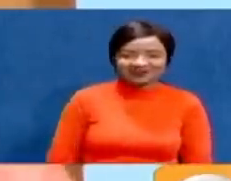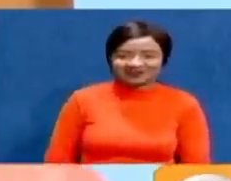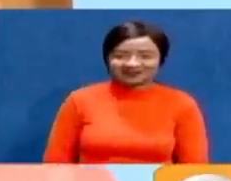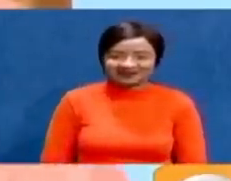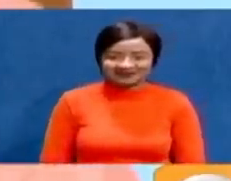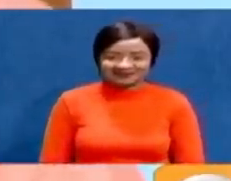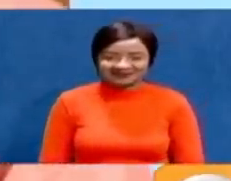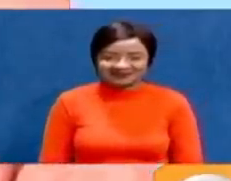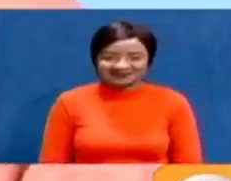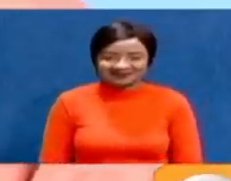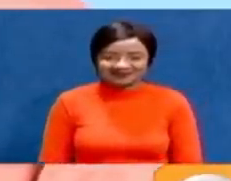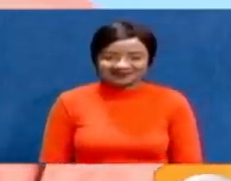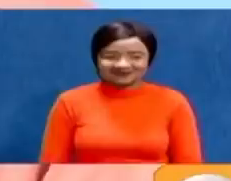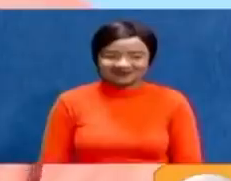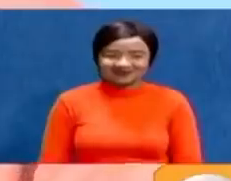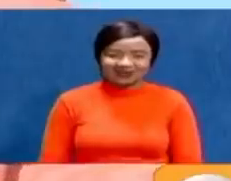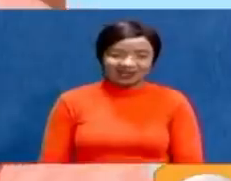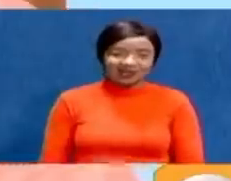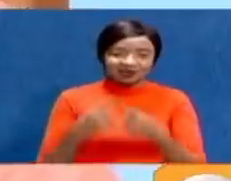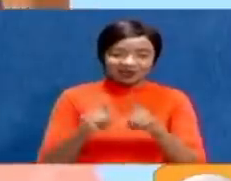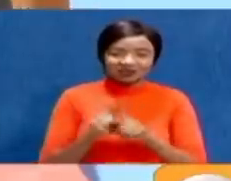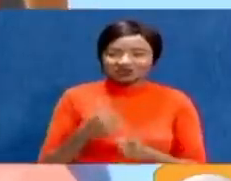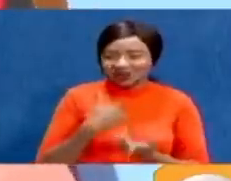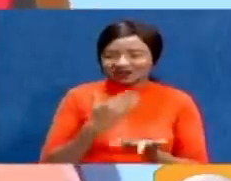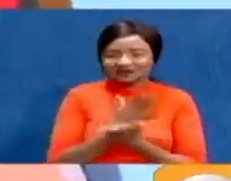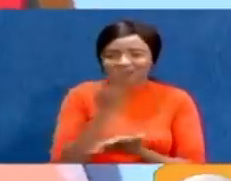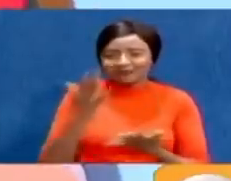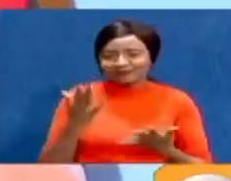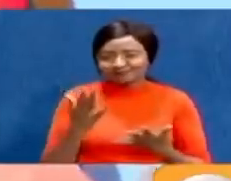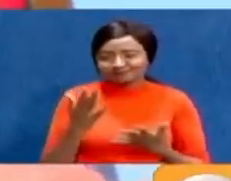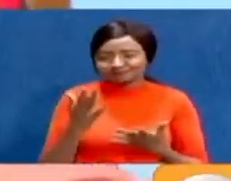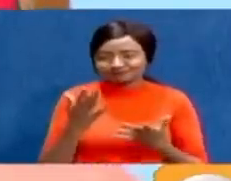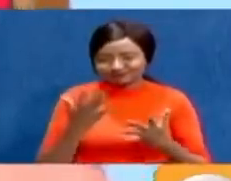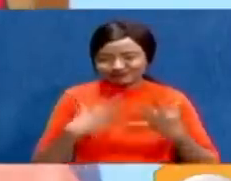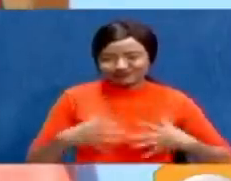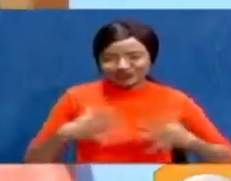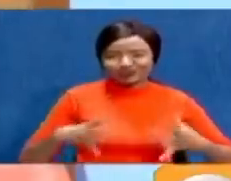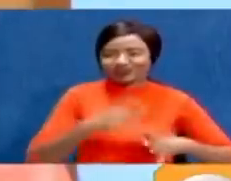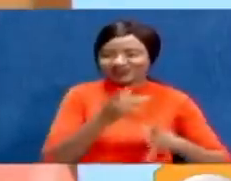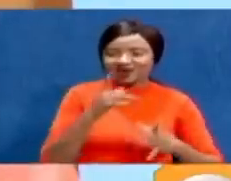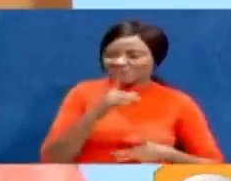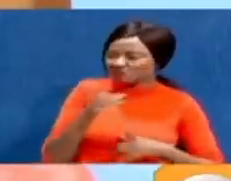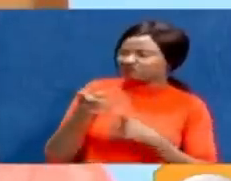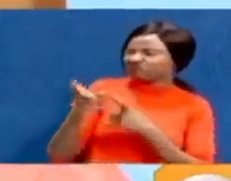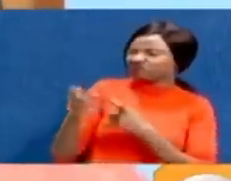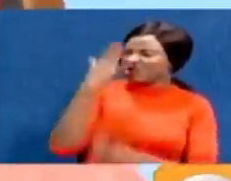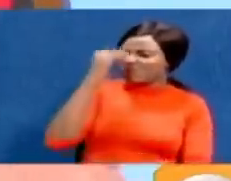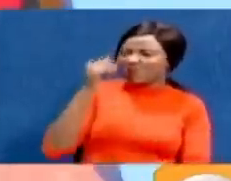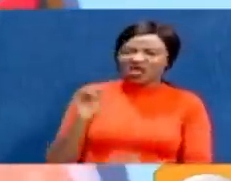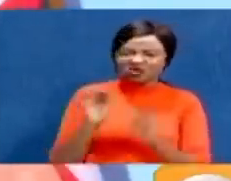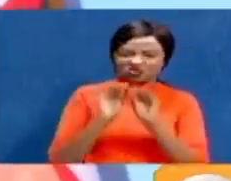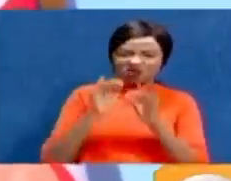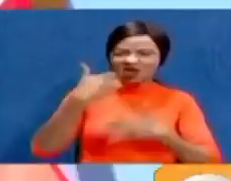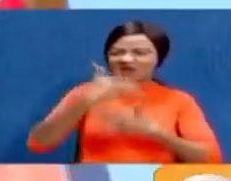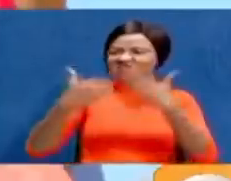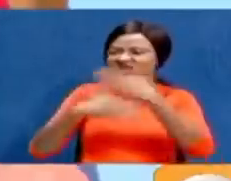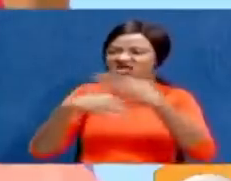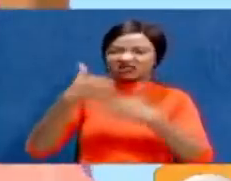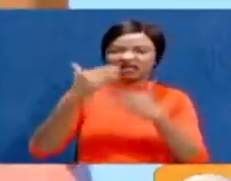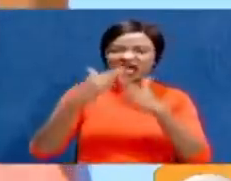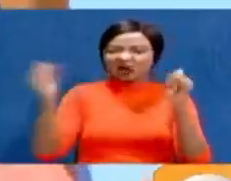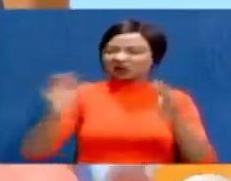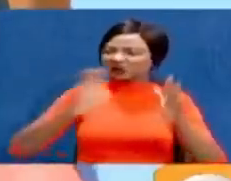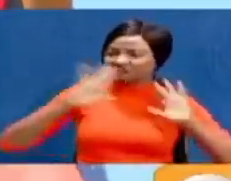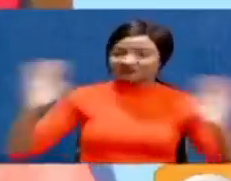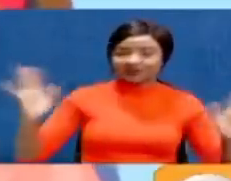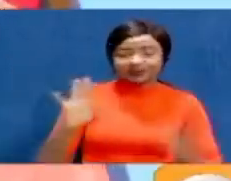And, you know, there will be those who will criticize the governor and say, why are we building a big thing like this? In my